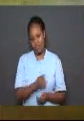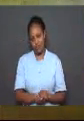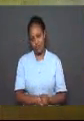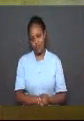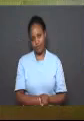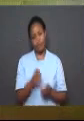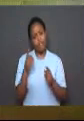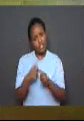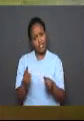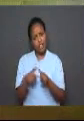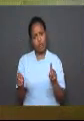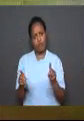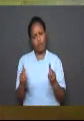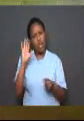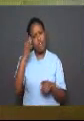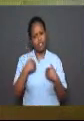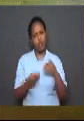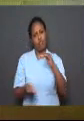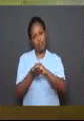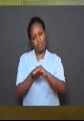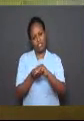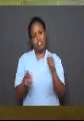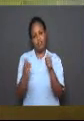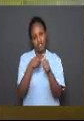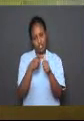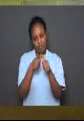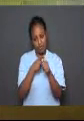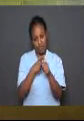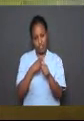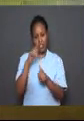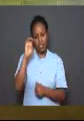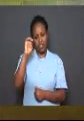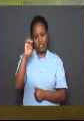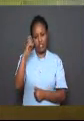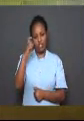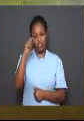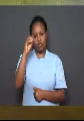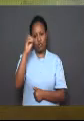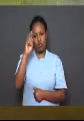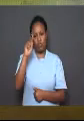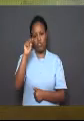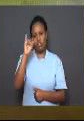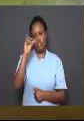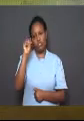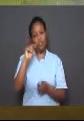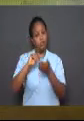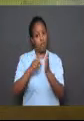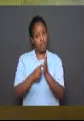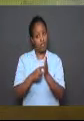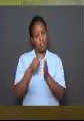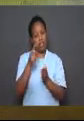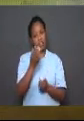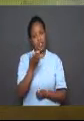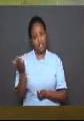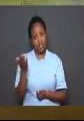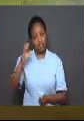different forms of corruption. One is extortion, which means to obtain something